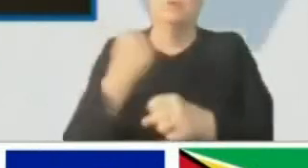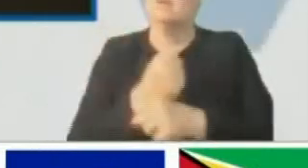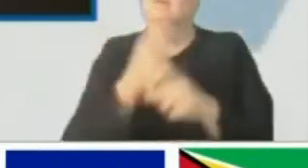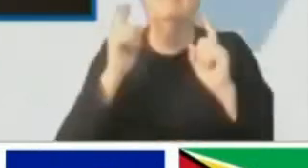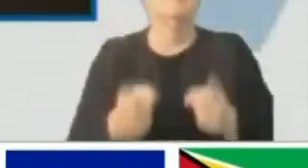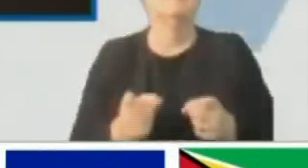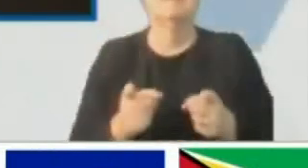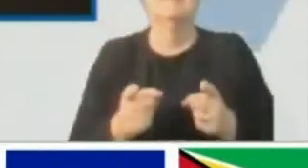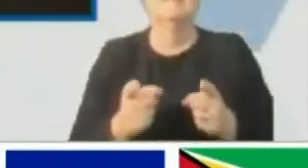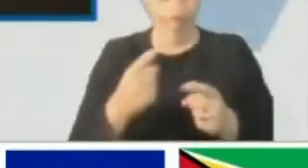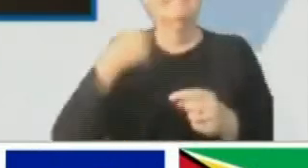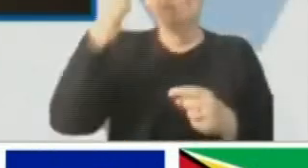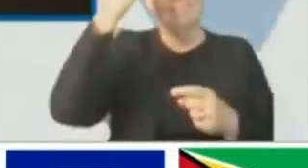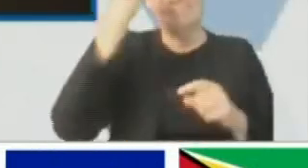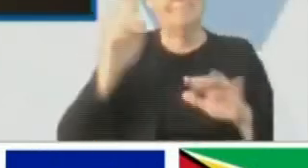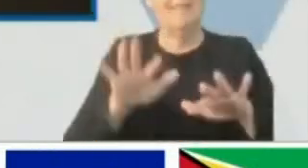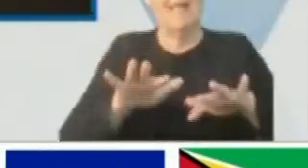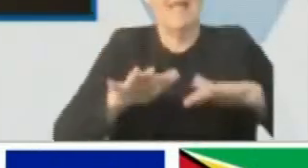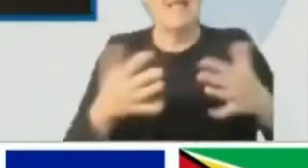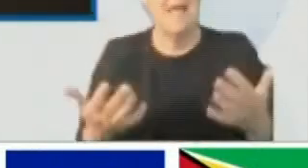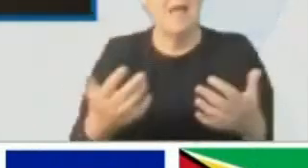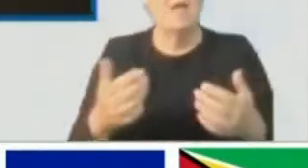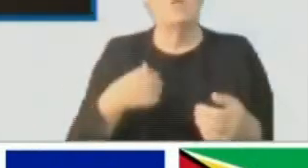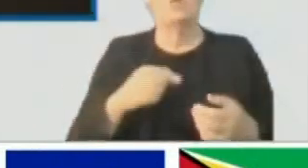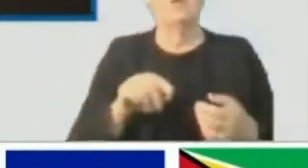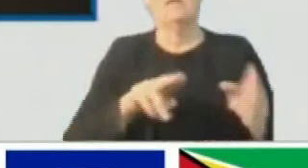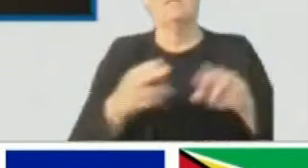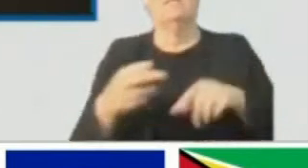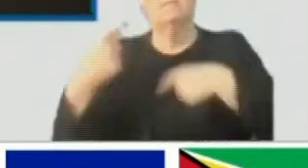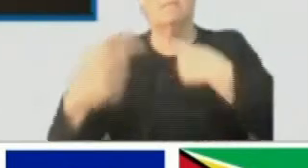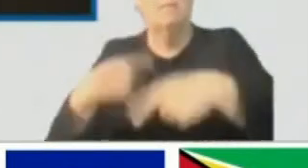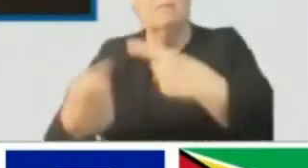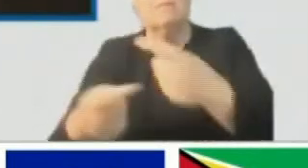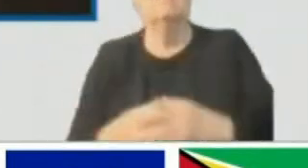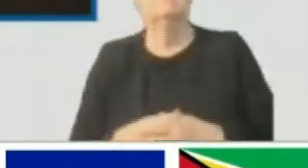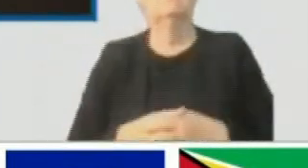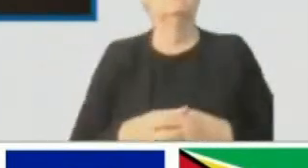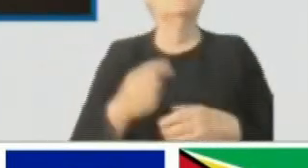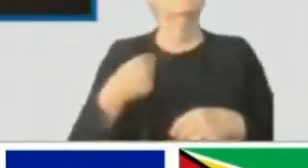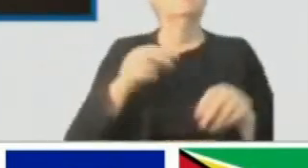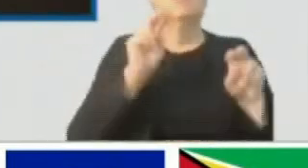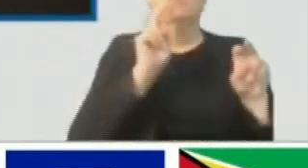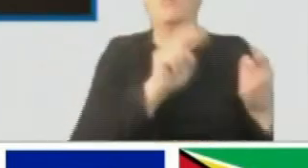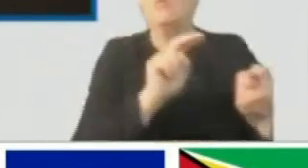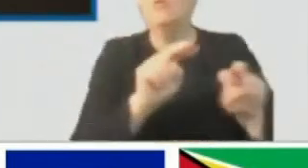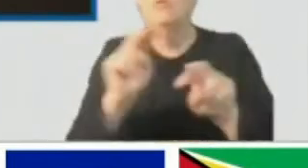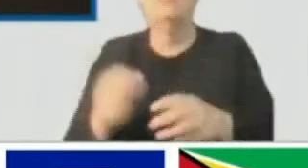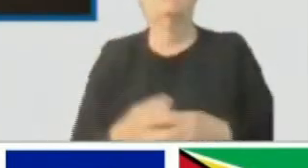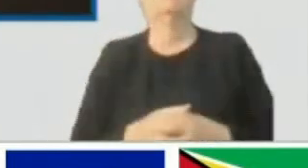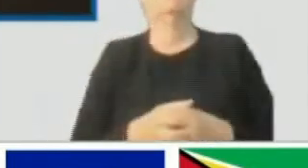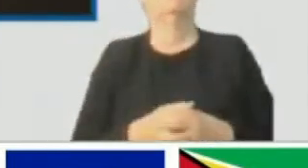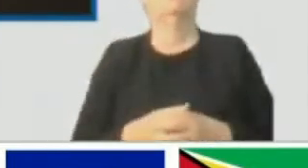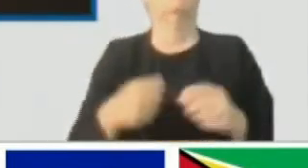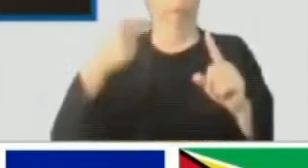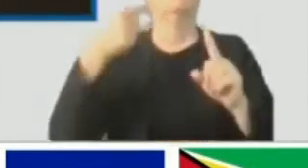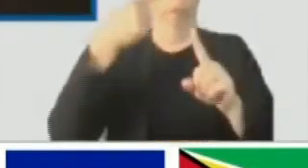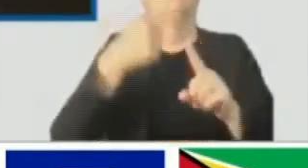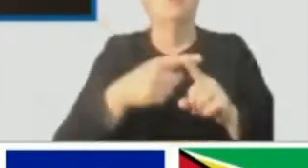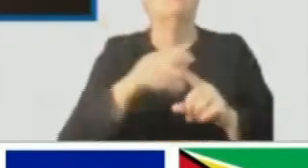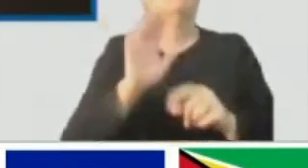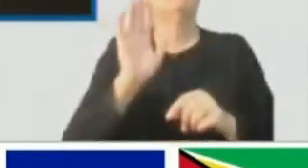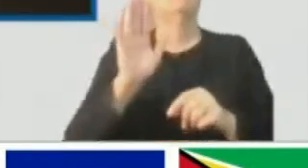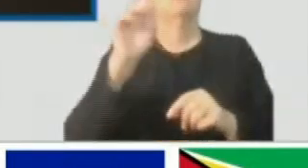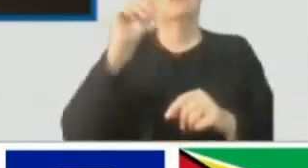monitoring, and review of the Sendai framework for disaster risk